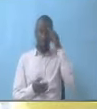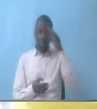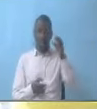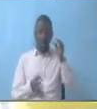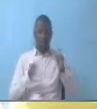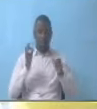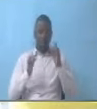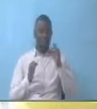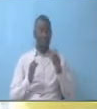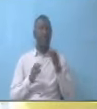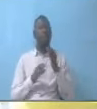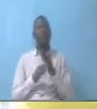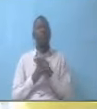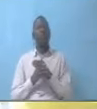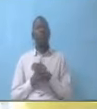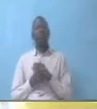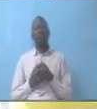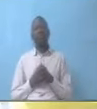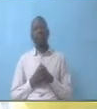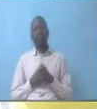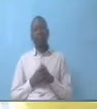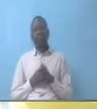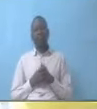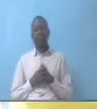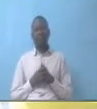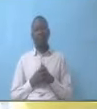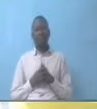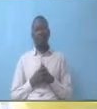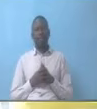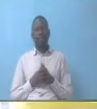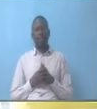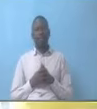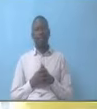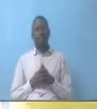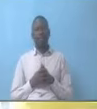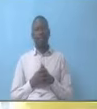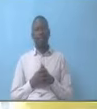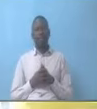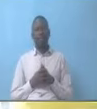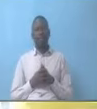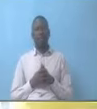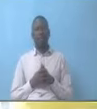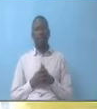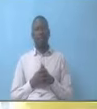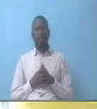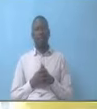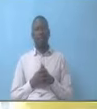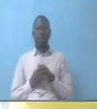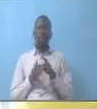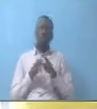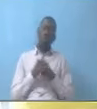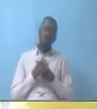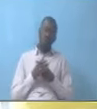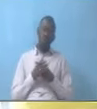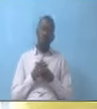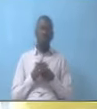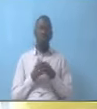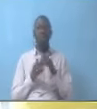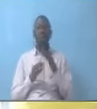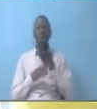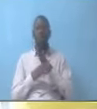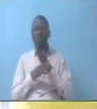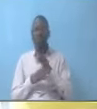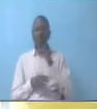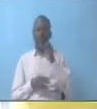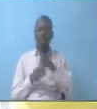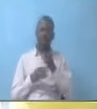né degree yi nga nek di wax nak dal di won nañ ko taxawal bala ma nek ministre bi sey ton wali loi bi ci rew mi within a few days after my appointment